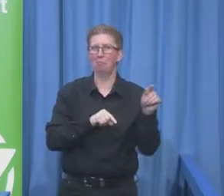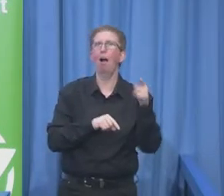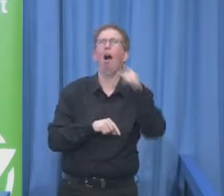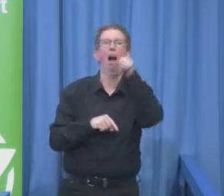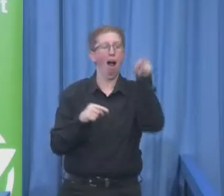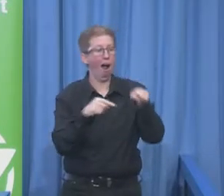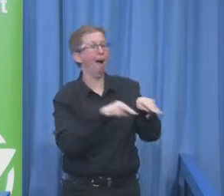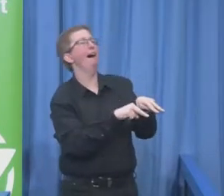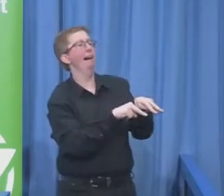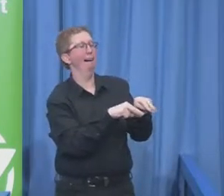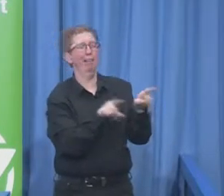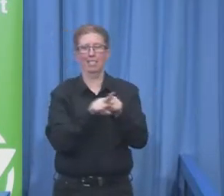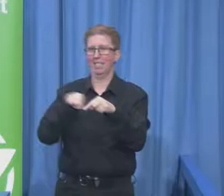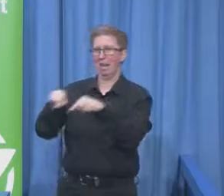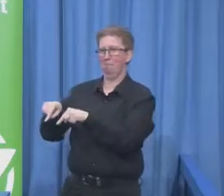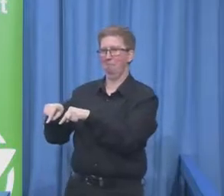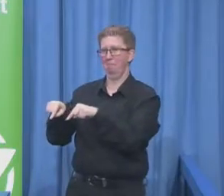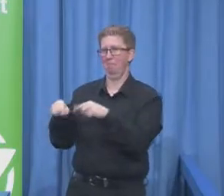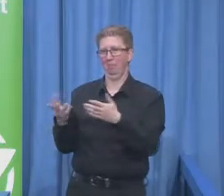who's from Netherlands.